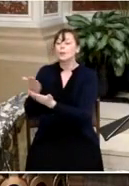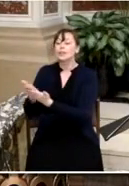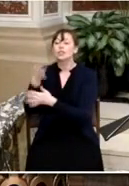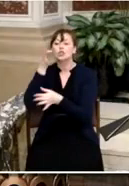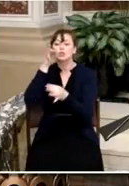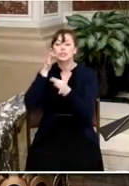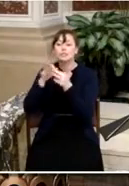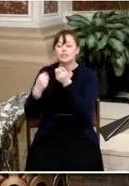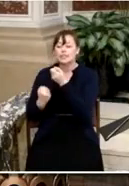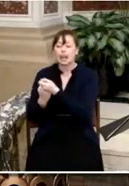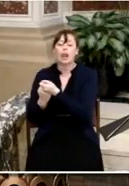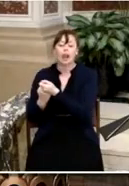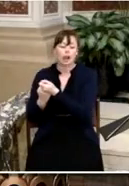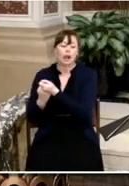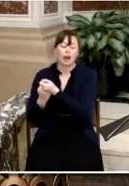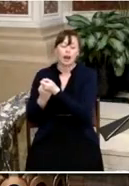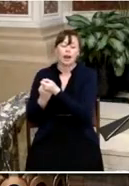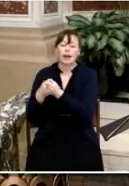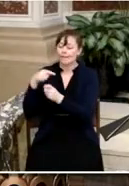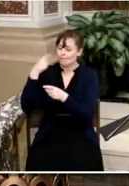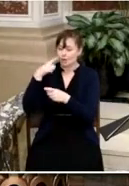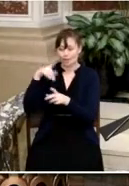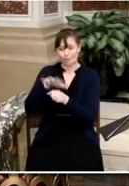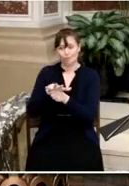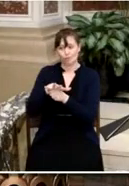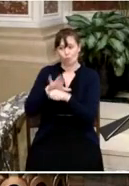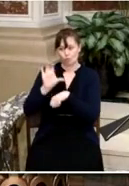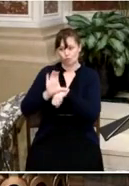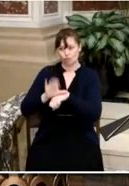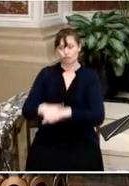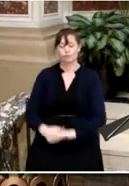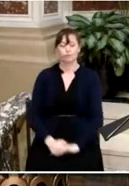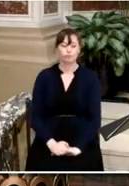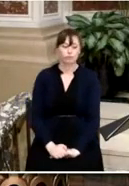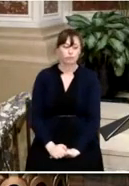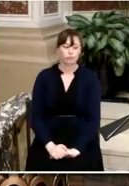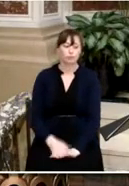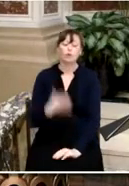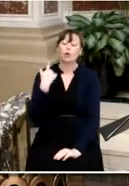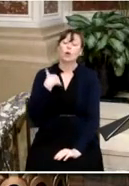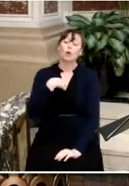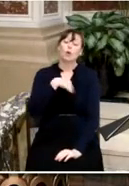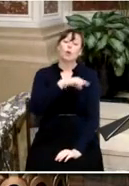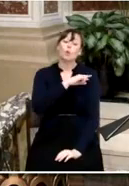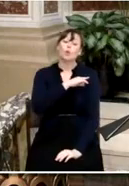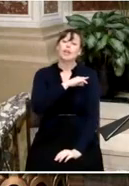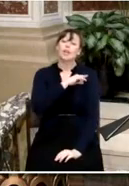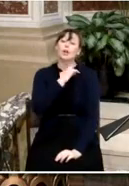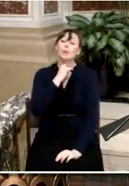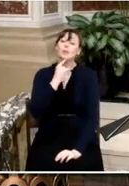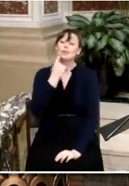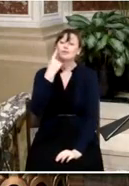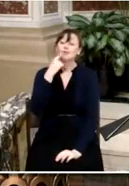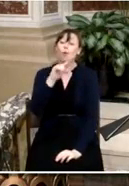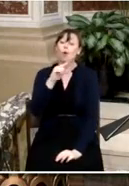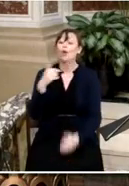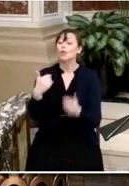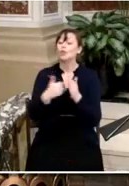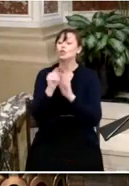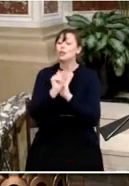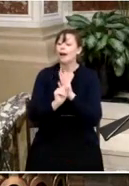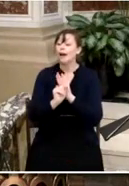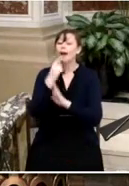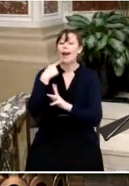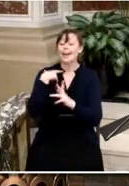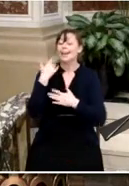fidelity in this local church. We who are priests of the New Testament, who enjoy